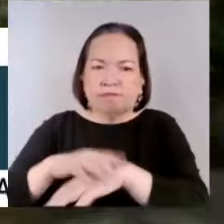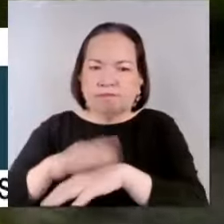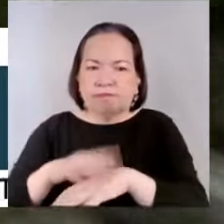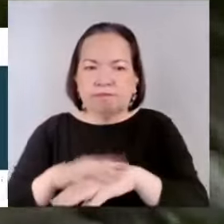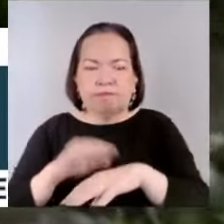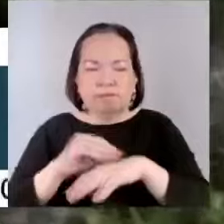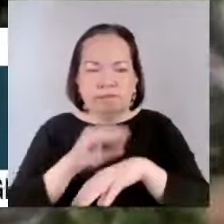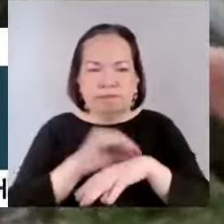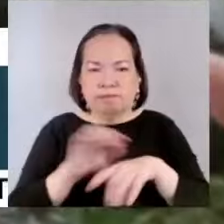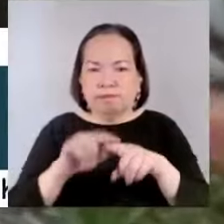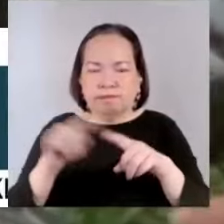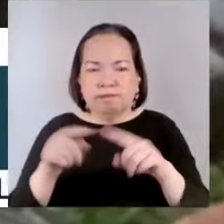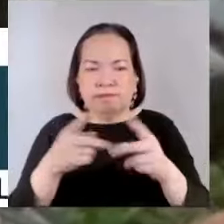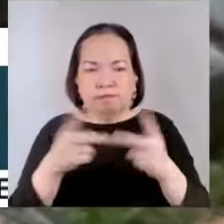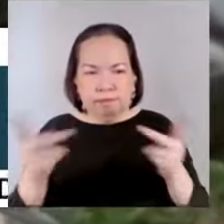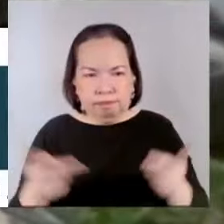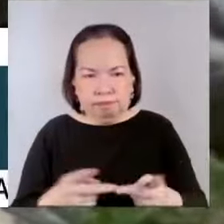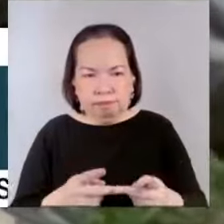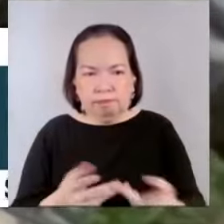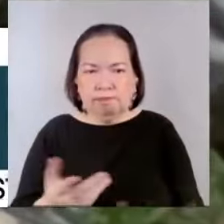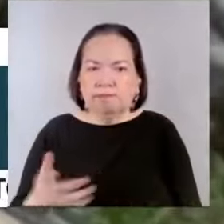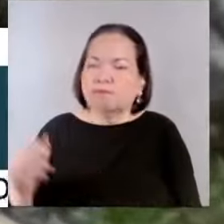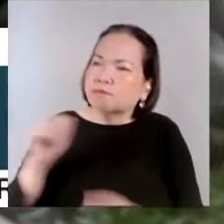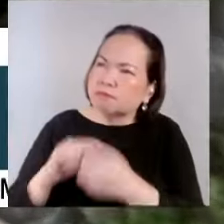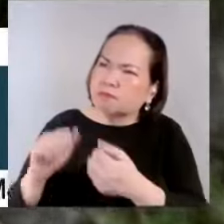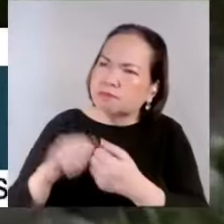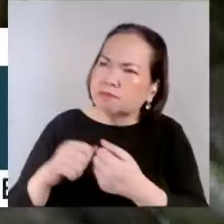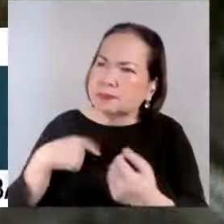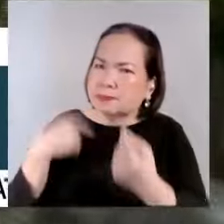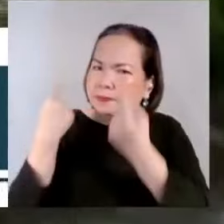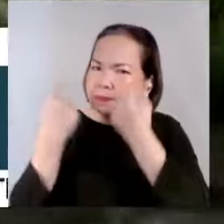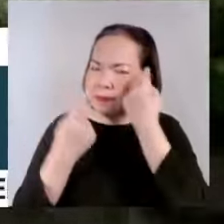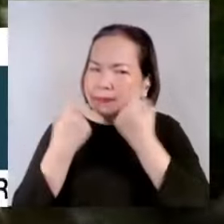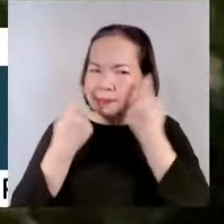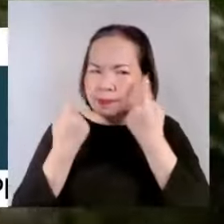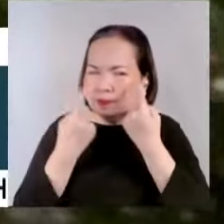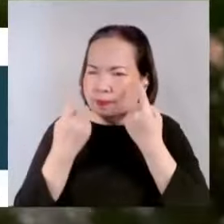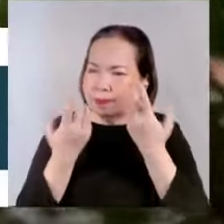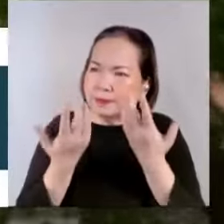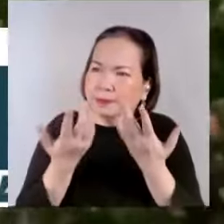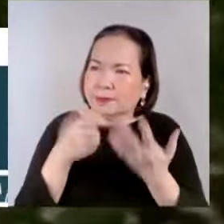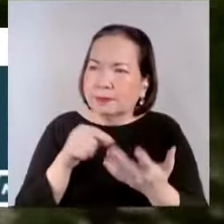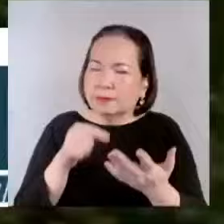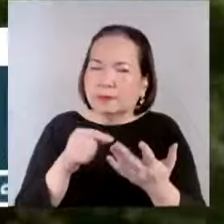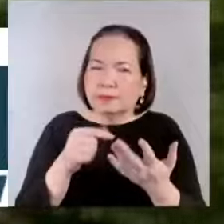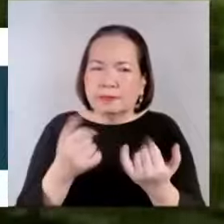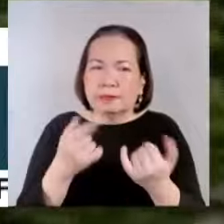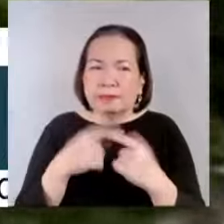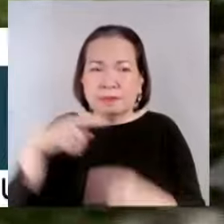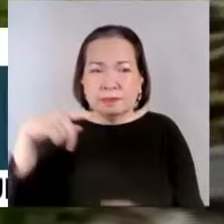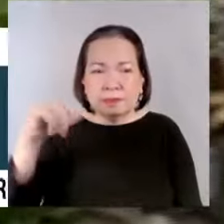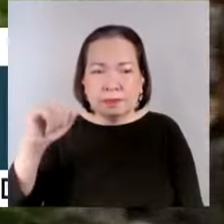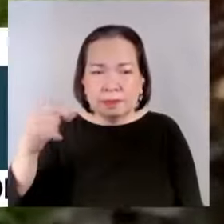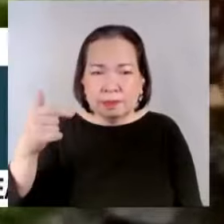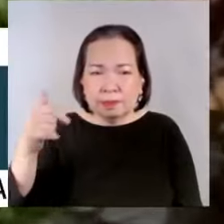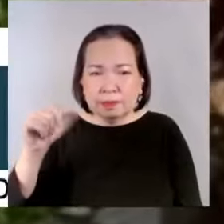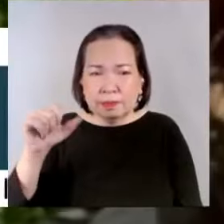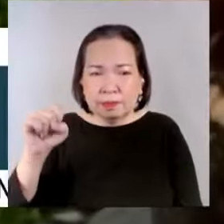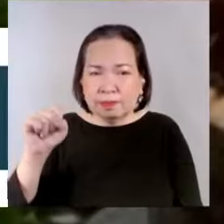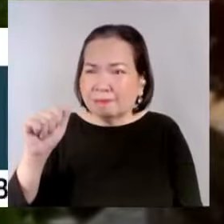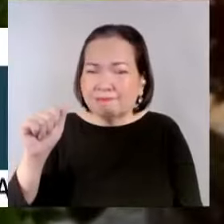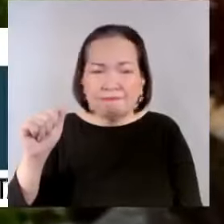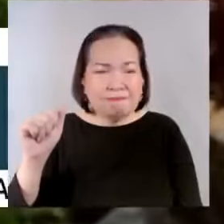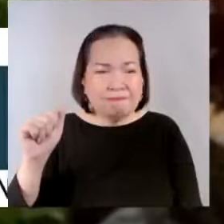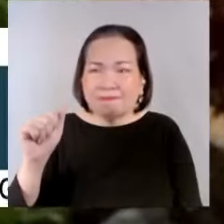also. Mm. There is a concern here, Veronica, as well, that PAGASA failed to